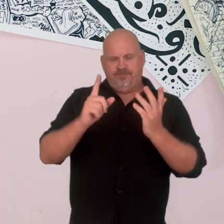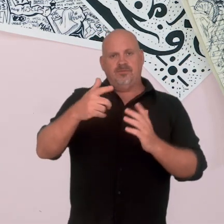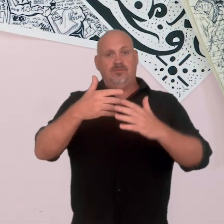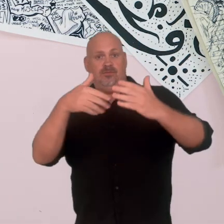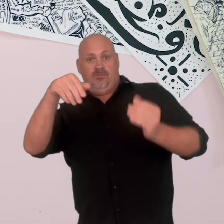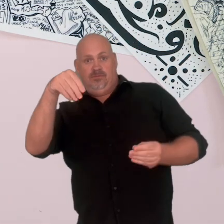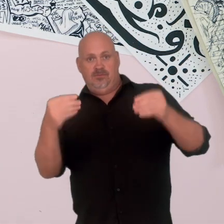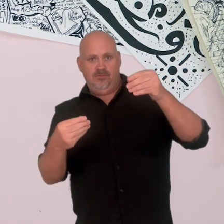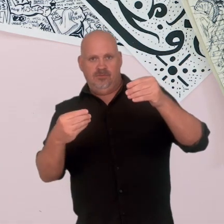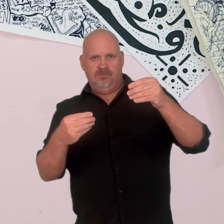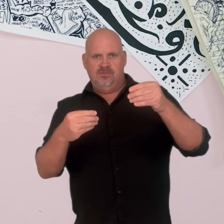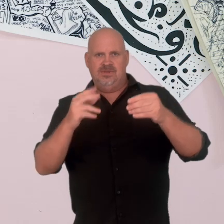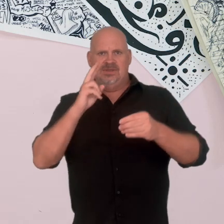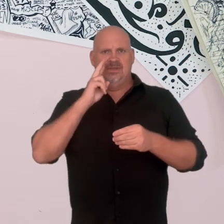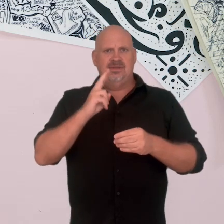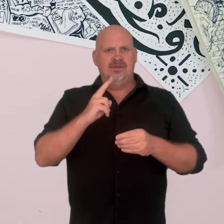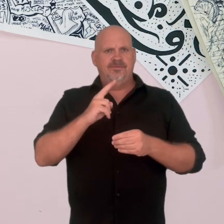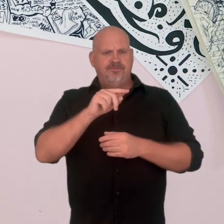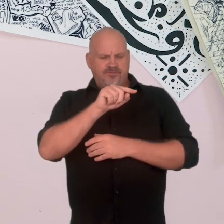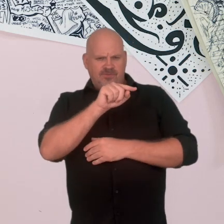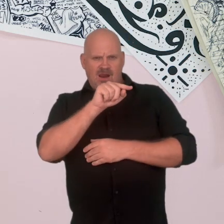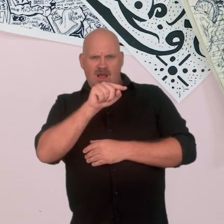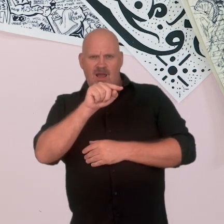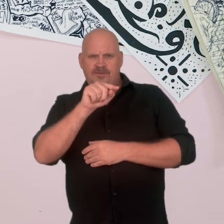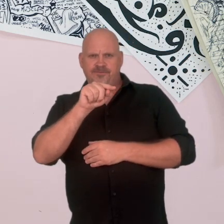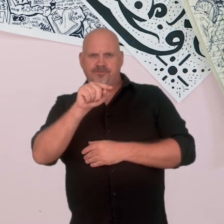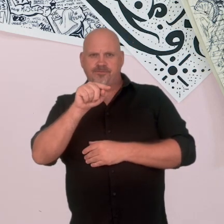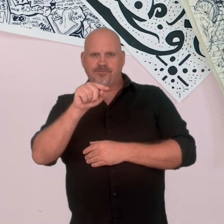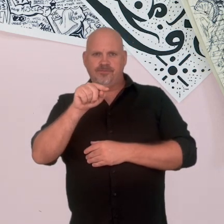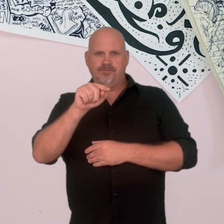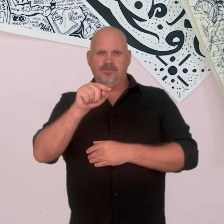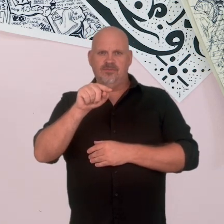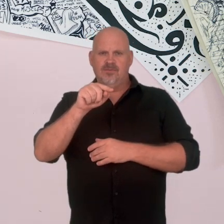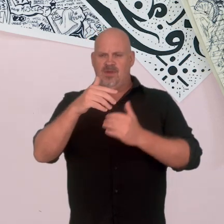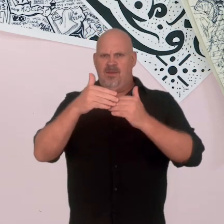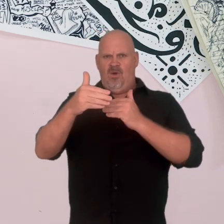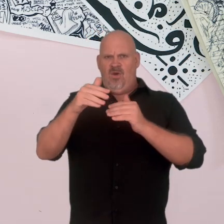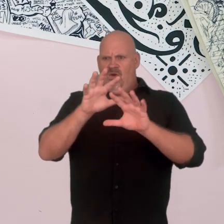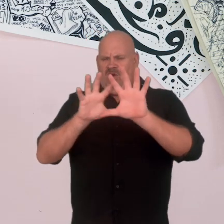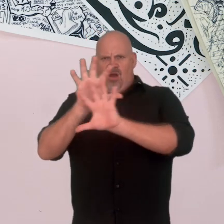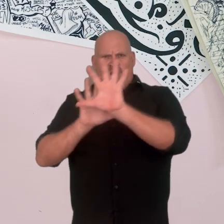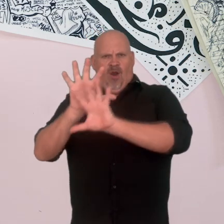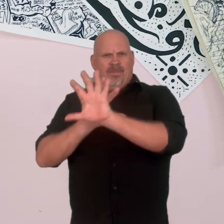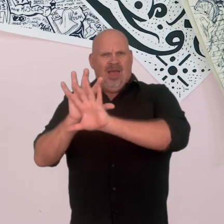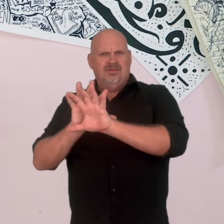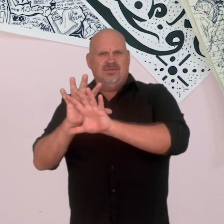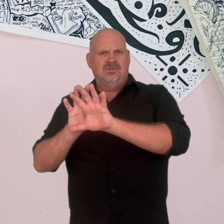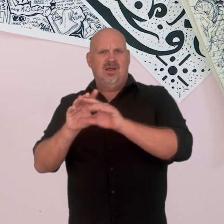now you can see that there's a line that starts and it gets more complicated until it turns into this